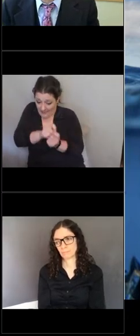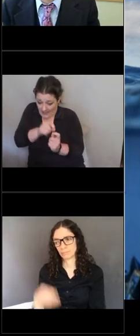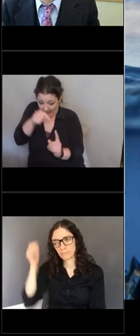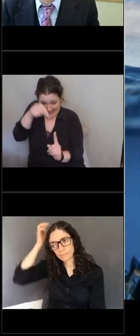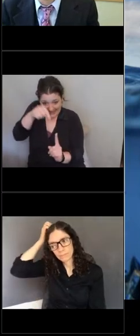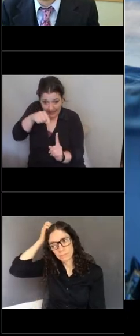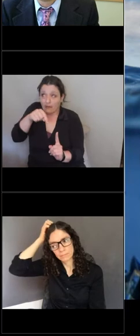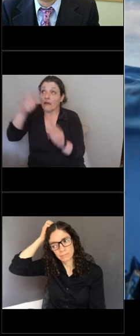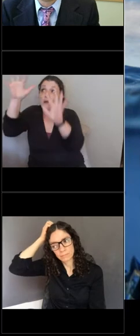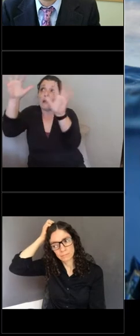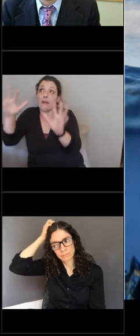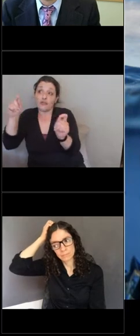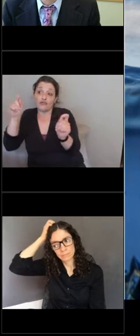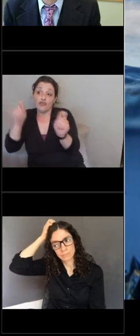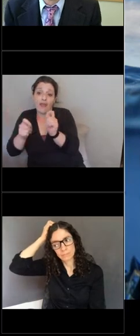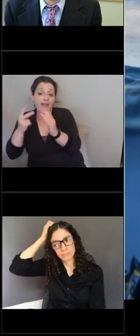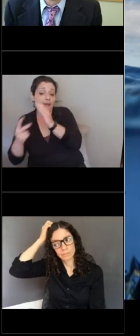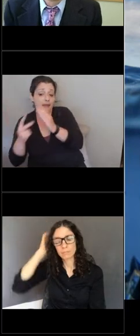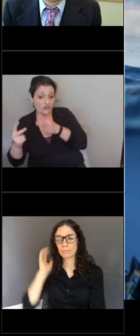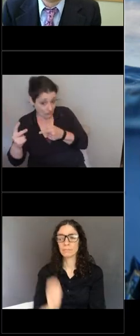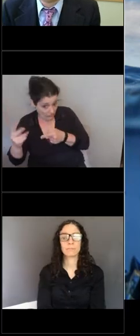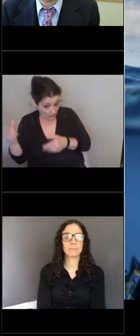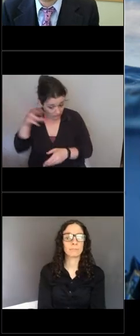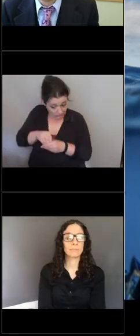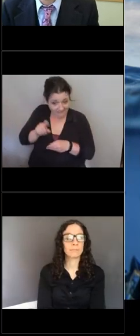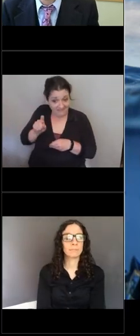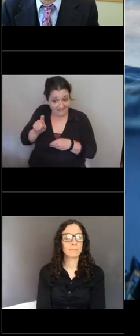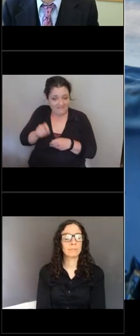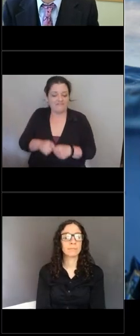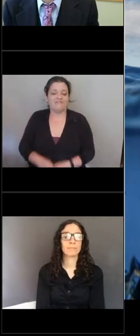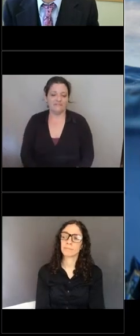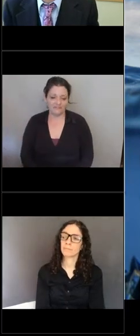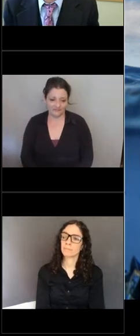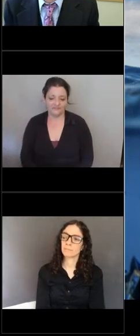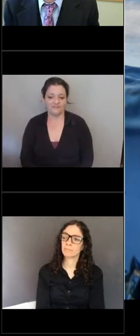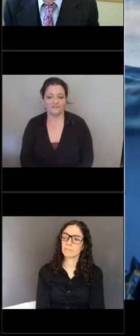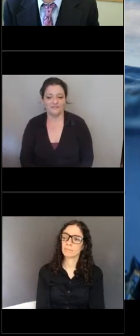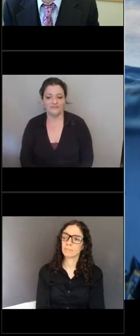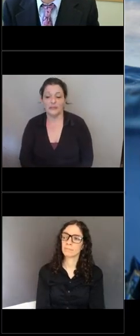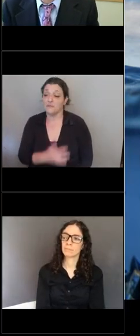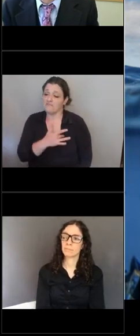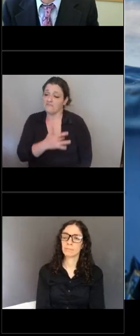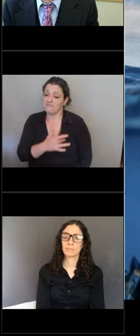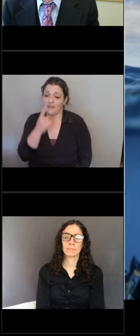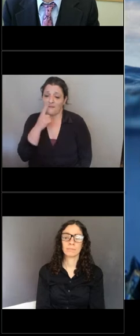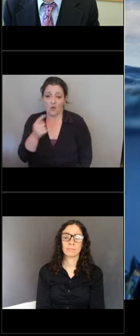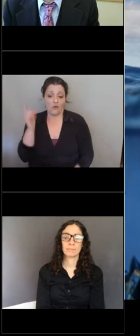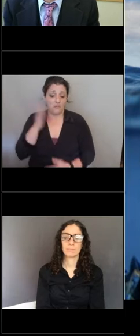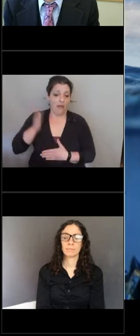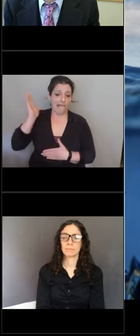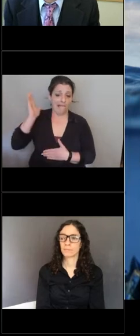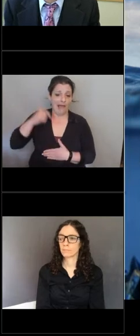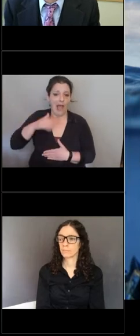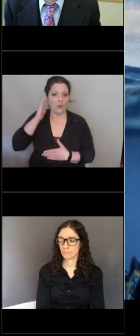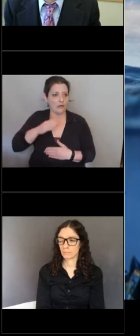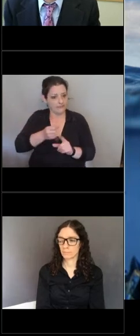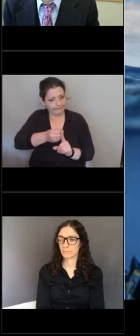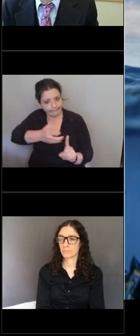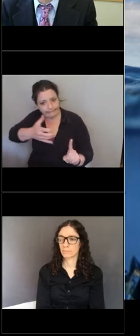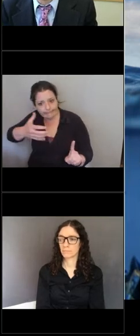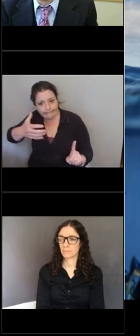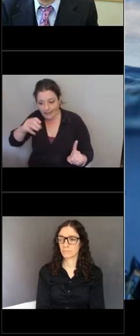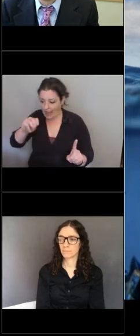while many of the rooms I've given this talk to, I usually open up with a deep dive into MPAs and their benefits. Being that this